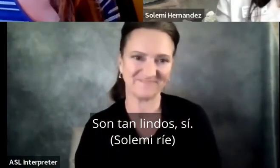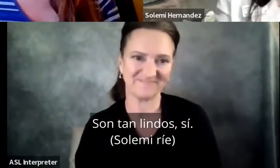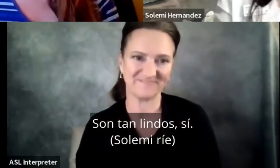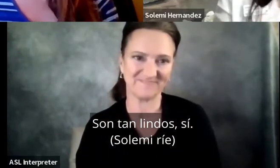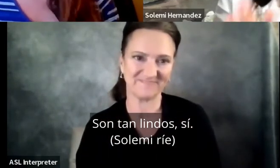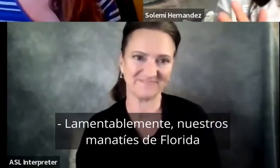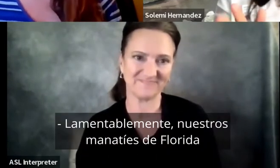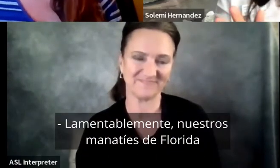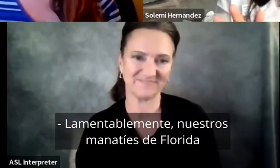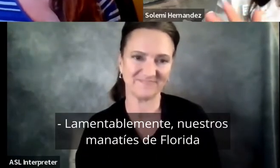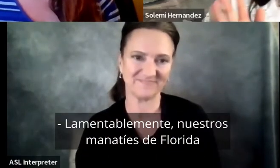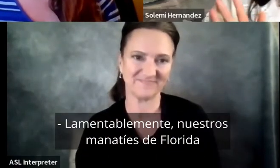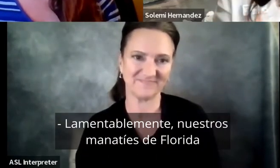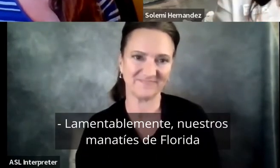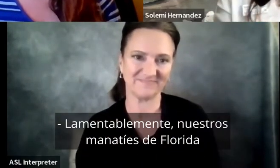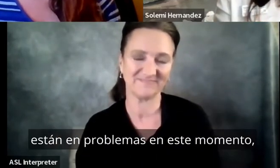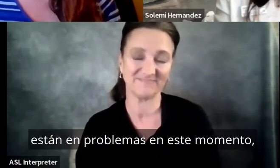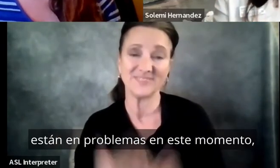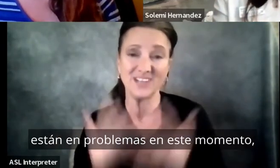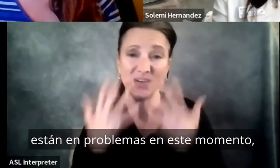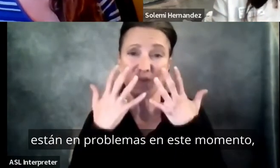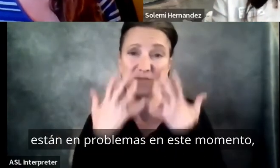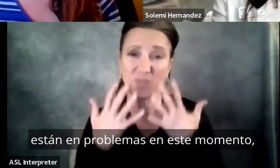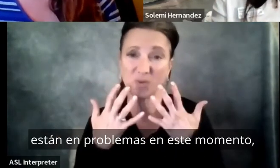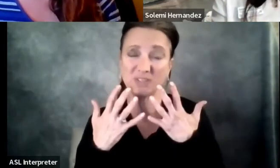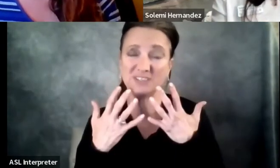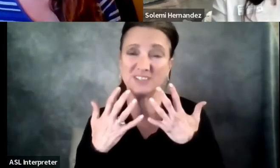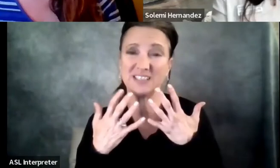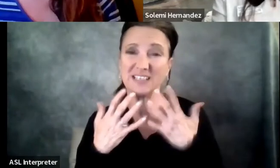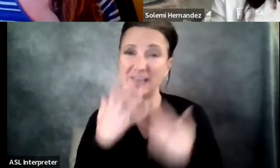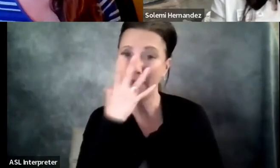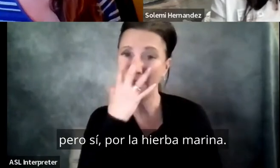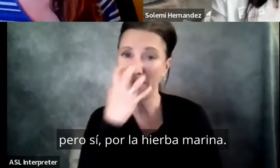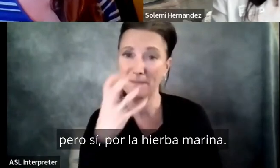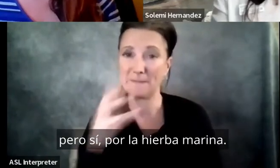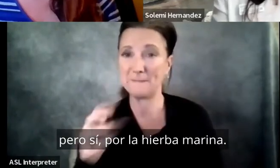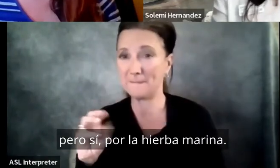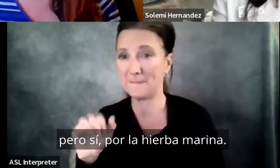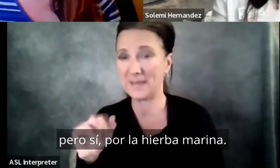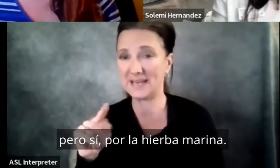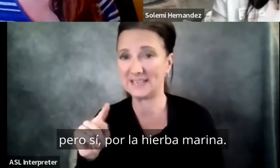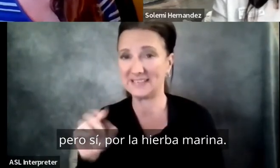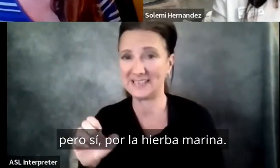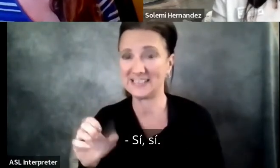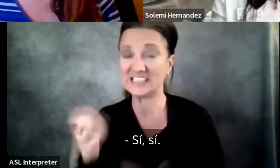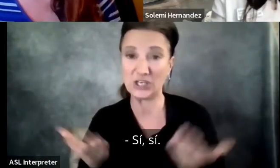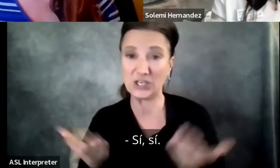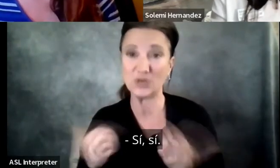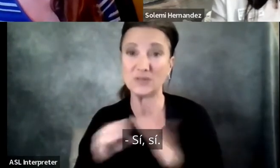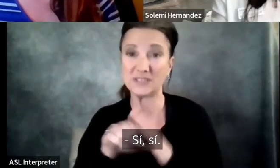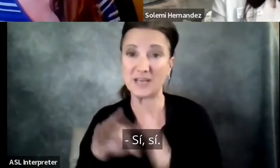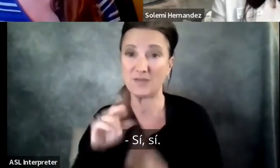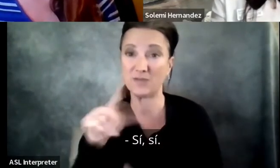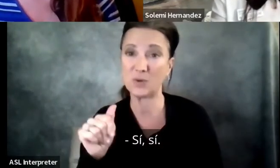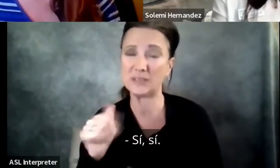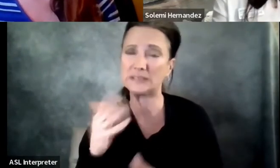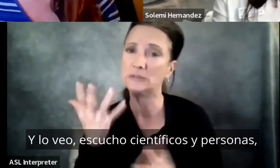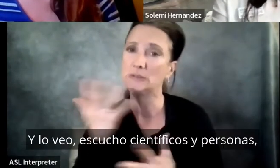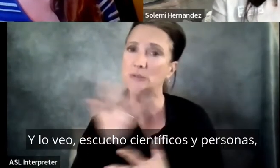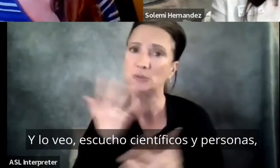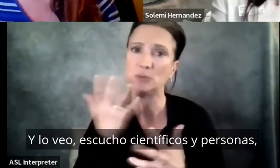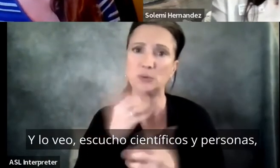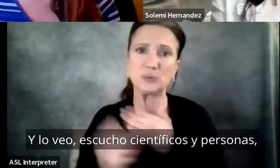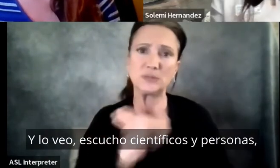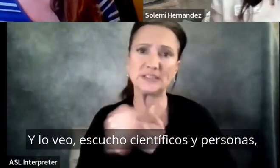Yeah. And unfortunately, our Florida manatees are in trouble right now, but yeah, because of the seagrass. Yes.